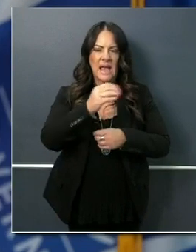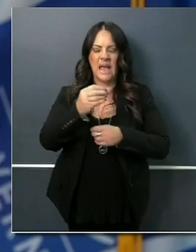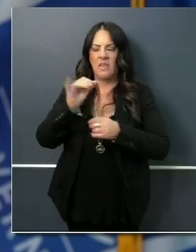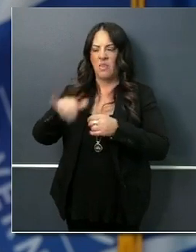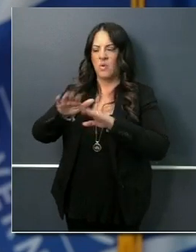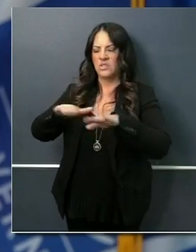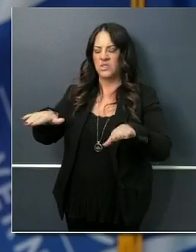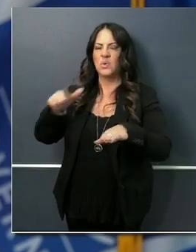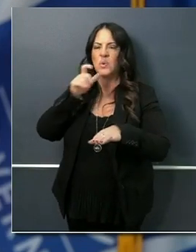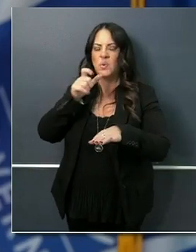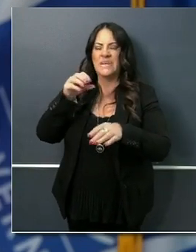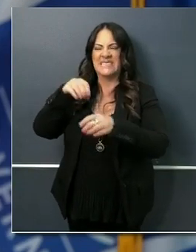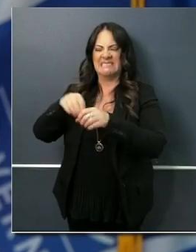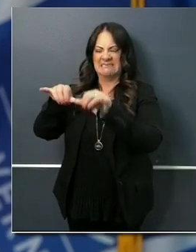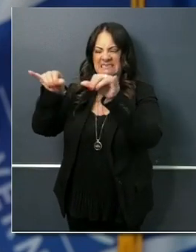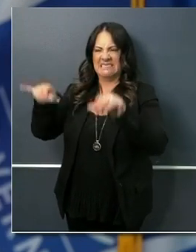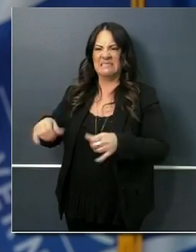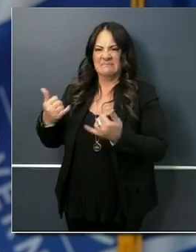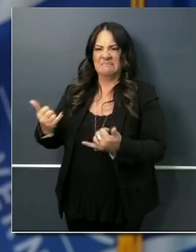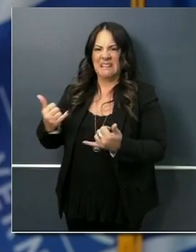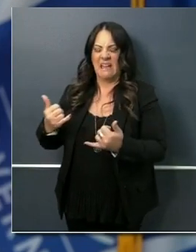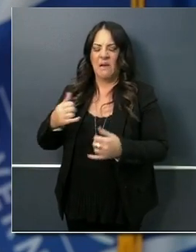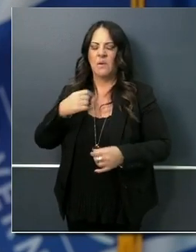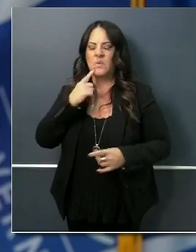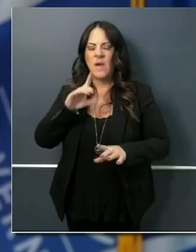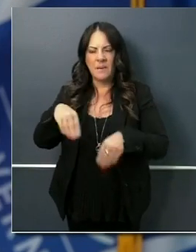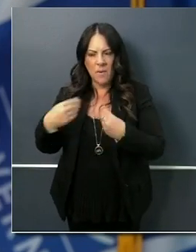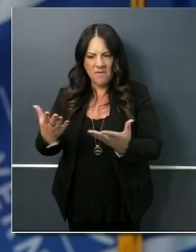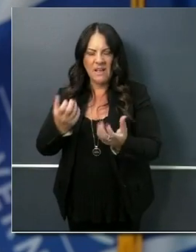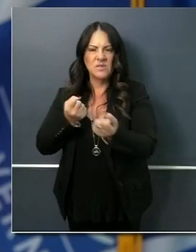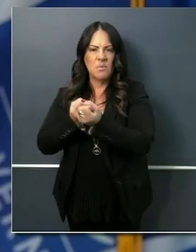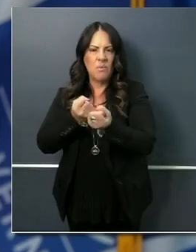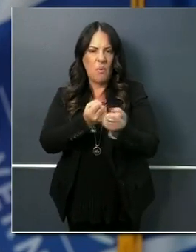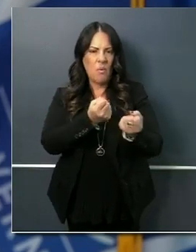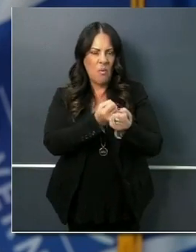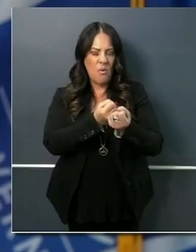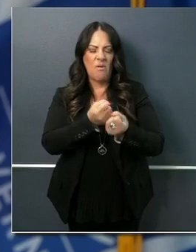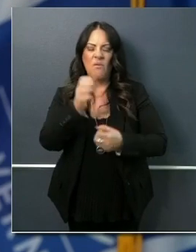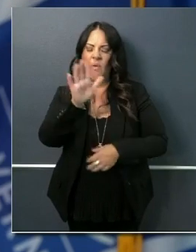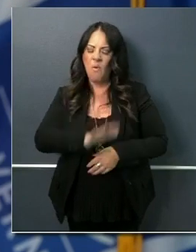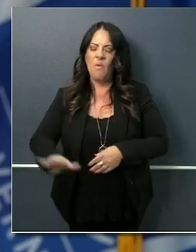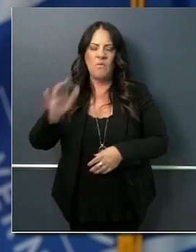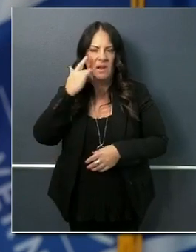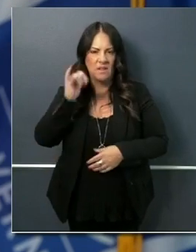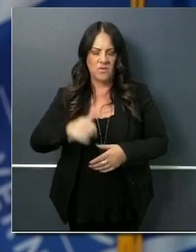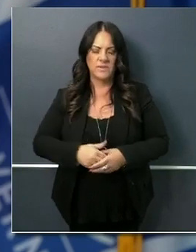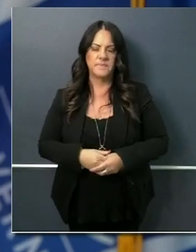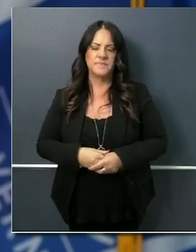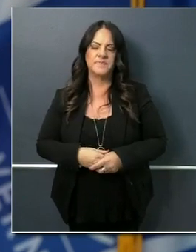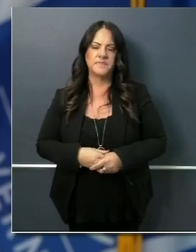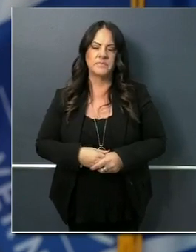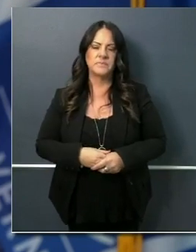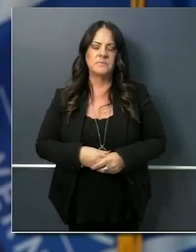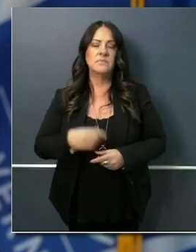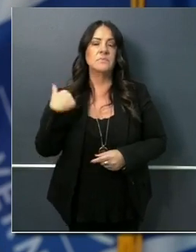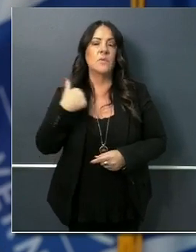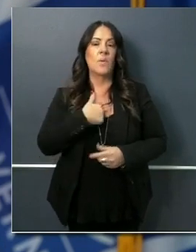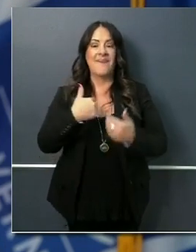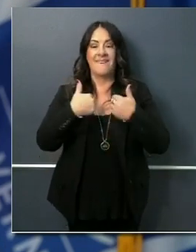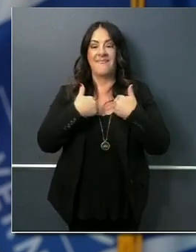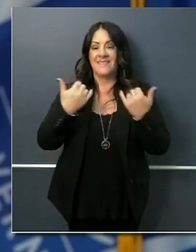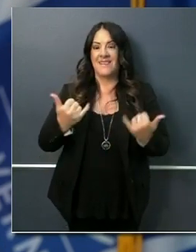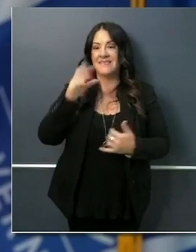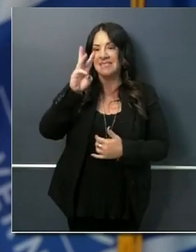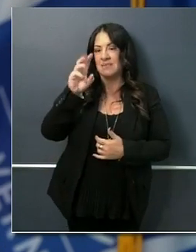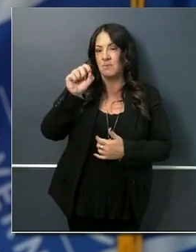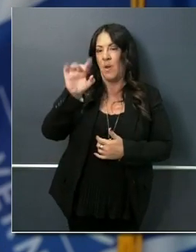as those who are currently serving as resource families for our foster youth across our state. As the governor mentioned, we have $6.8